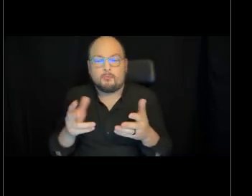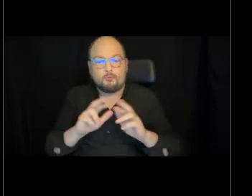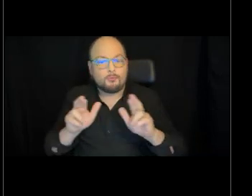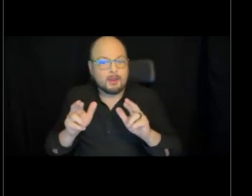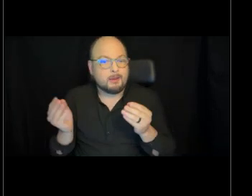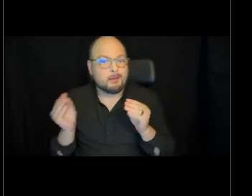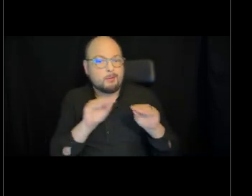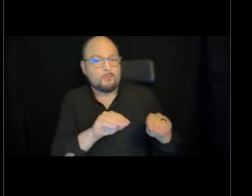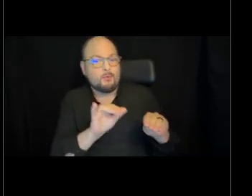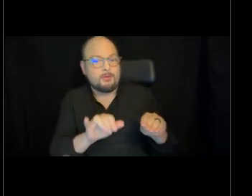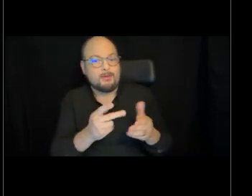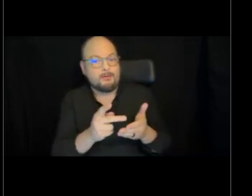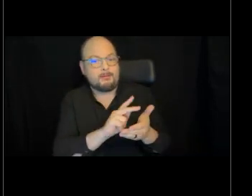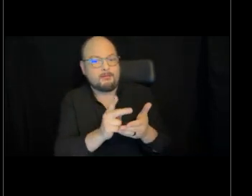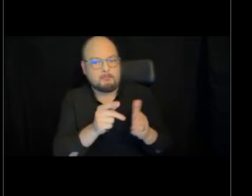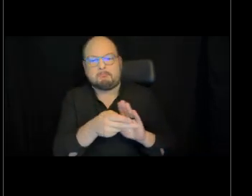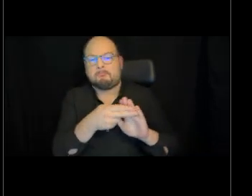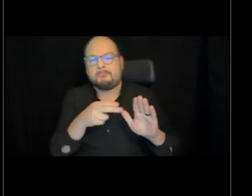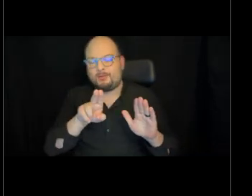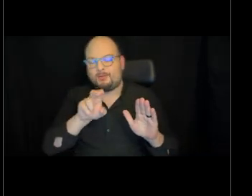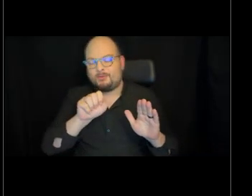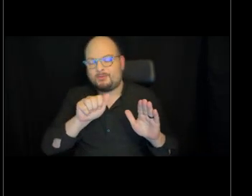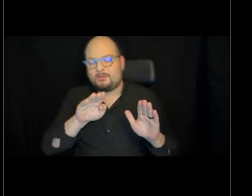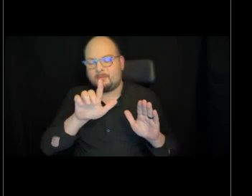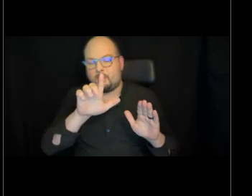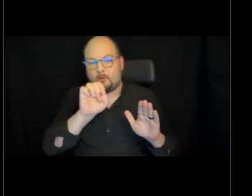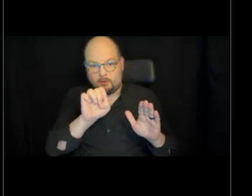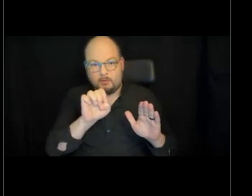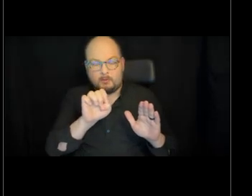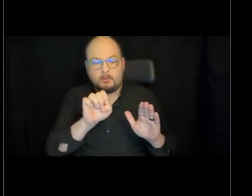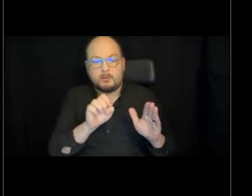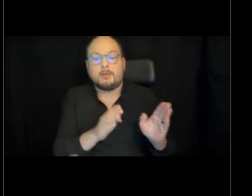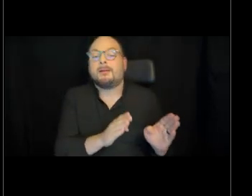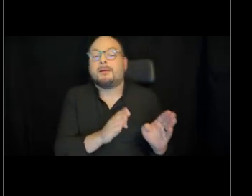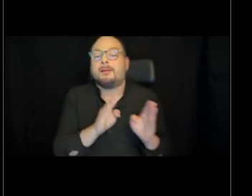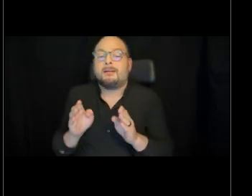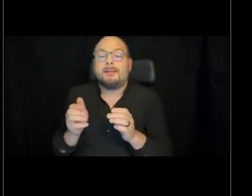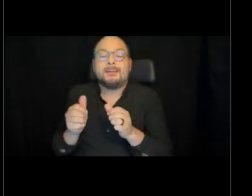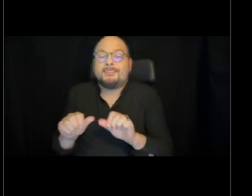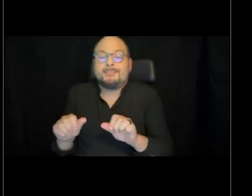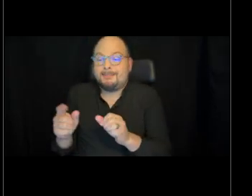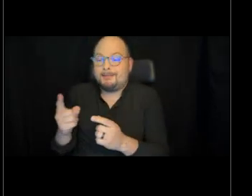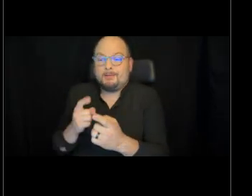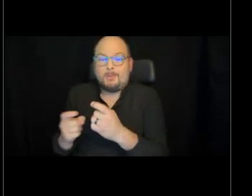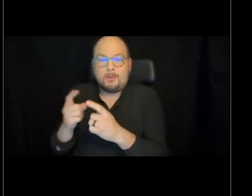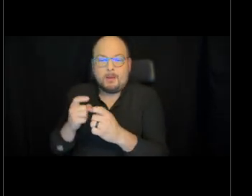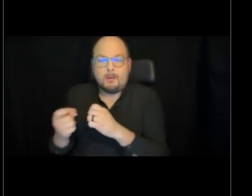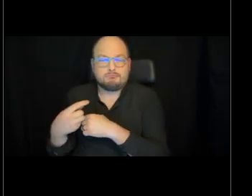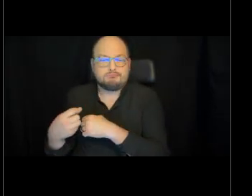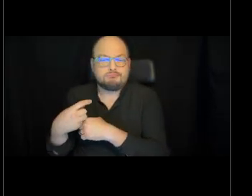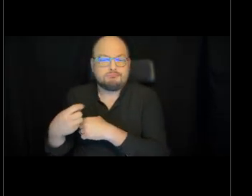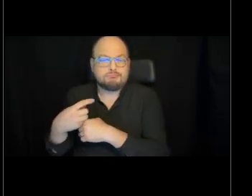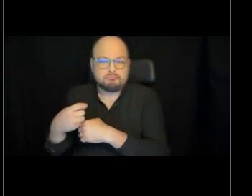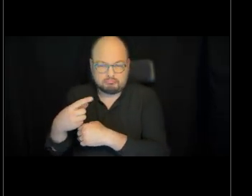At this time, we will move to the questions that have come in during today's training